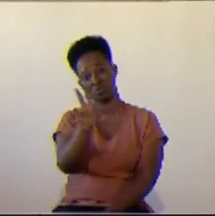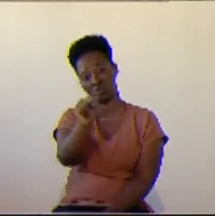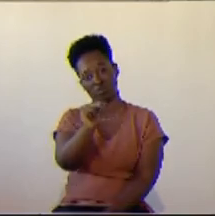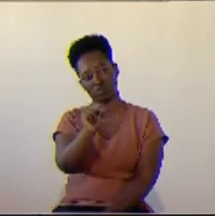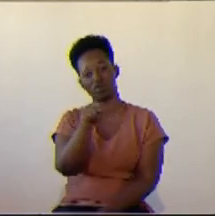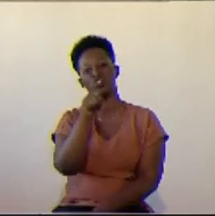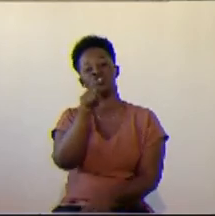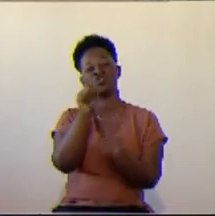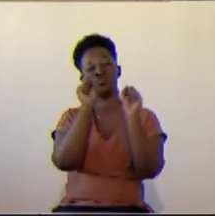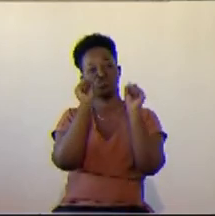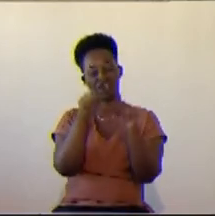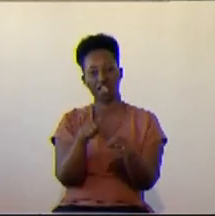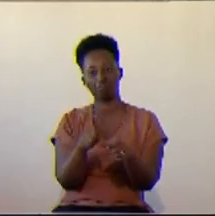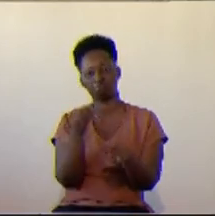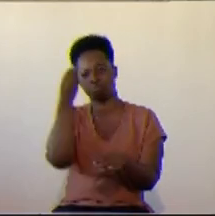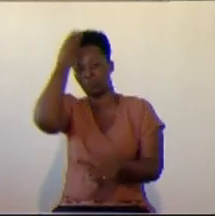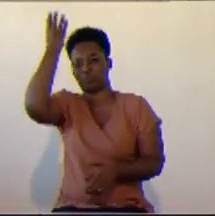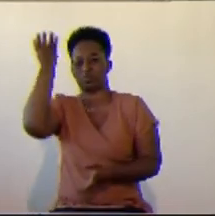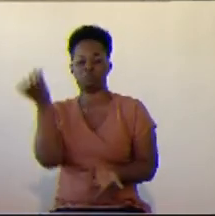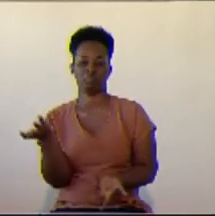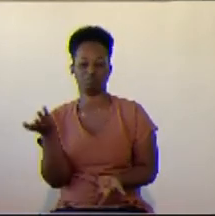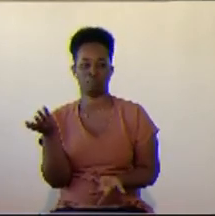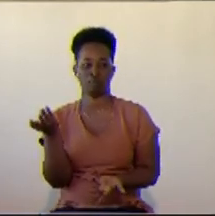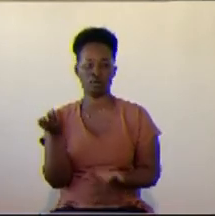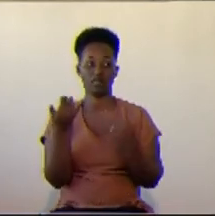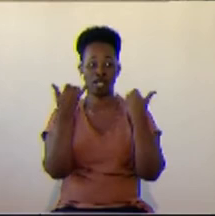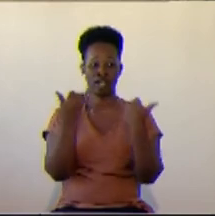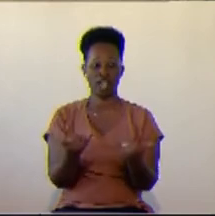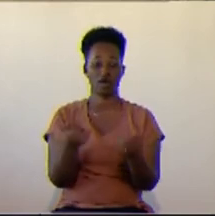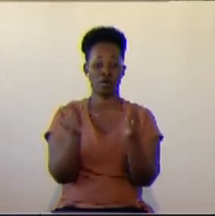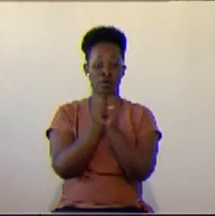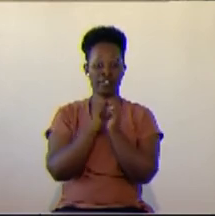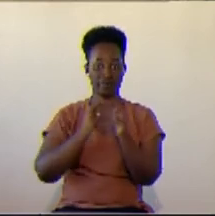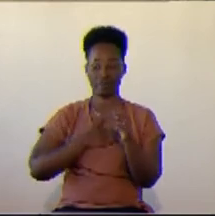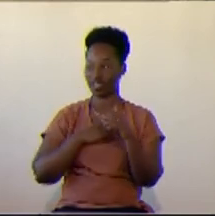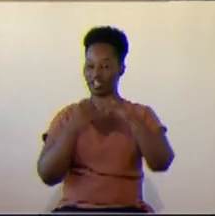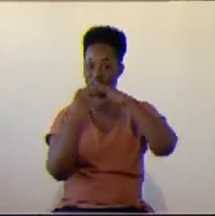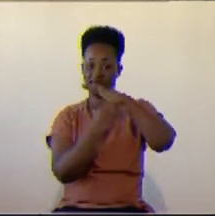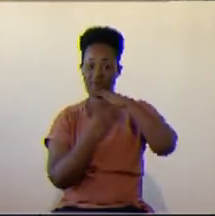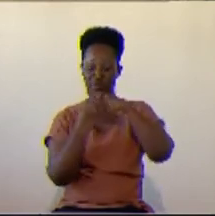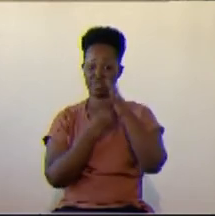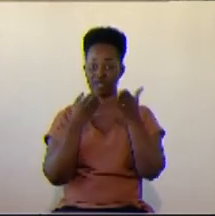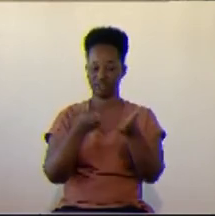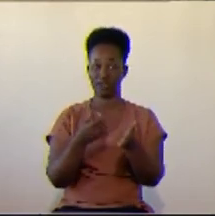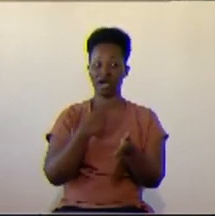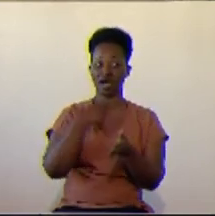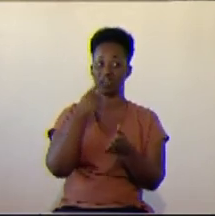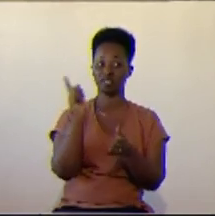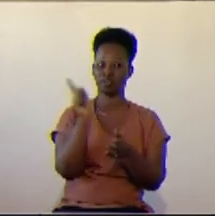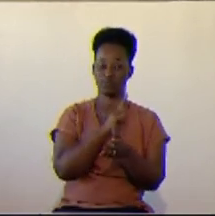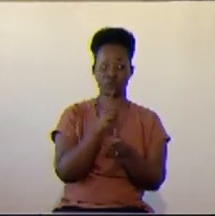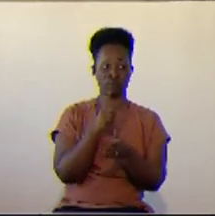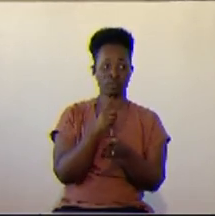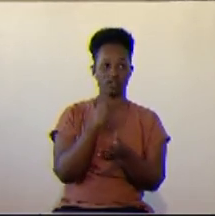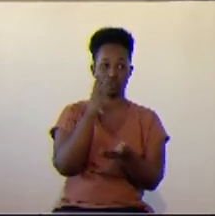You can improvise. Right here within my environment here in this lab, I didn't have the Hare's